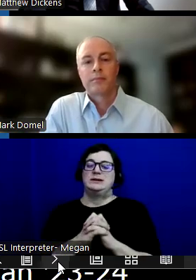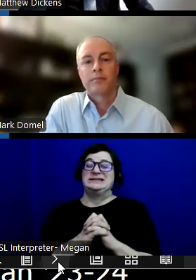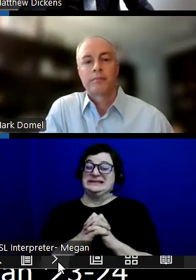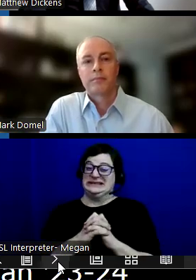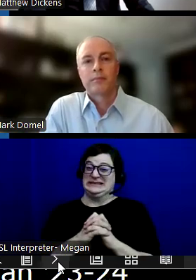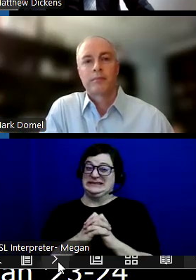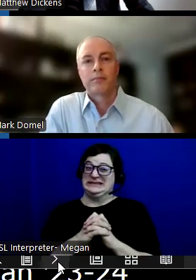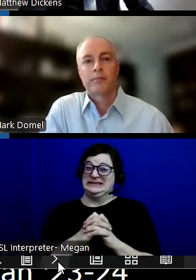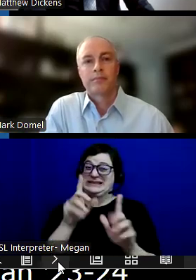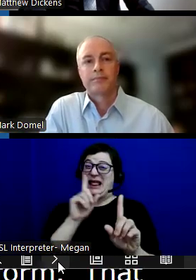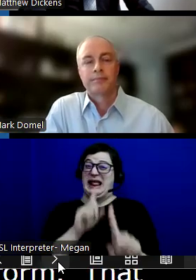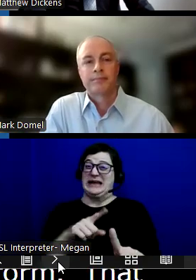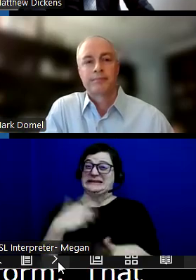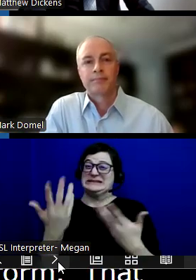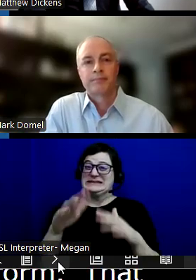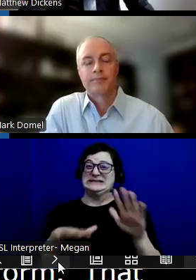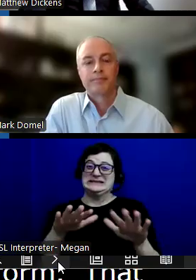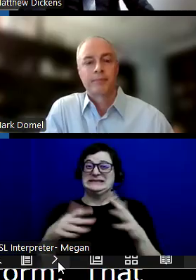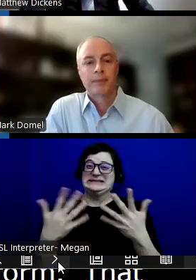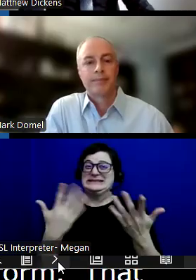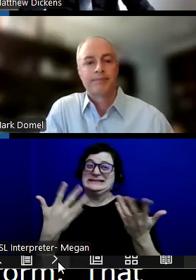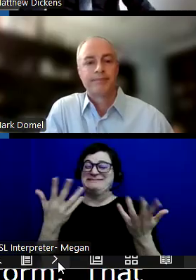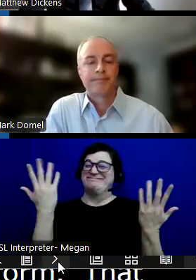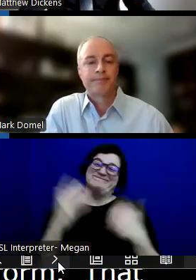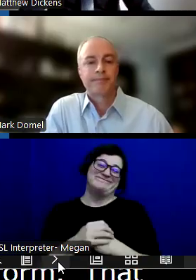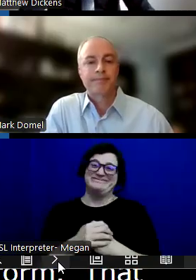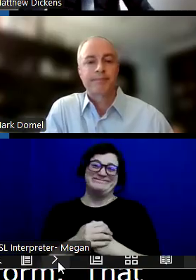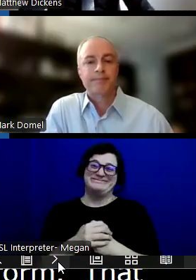add anything else onto there about the schools.